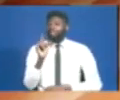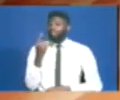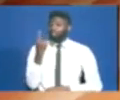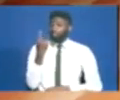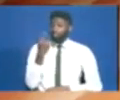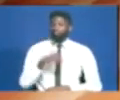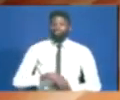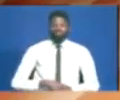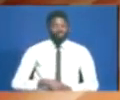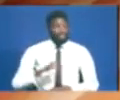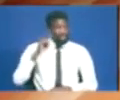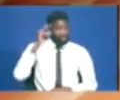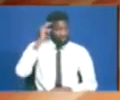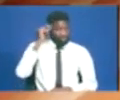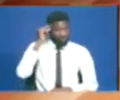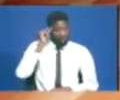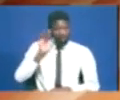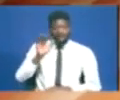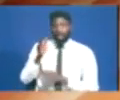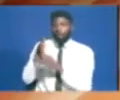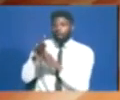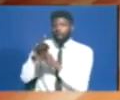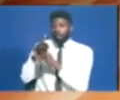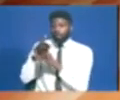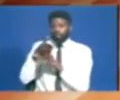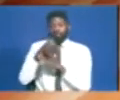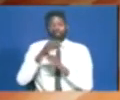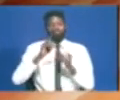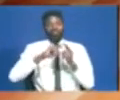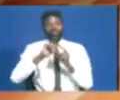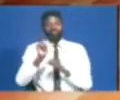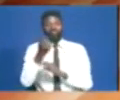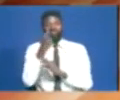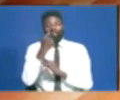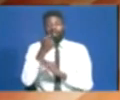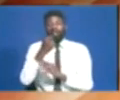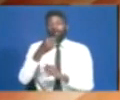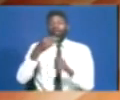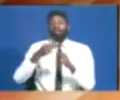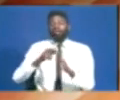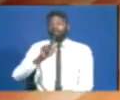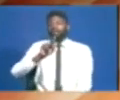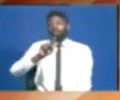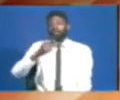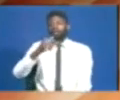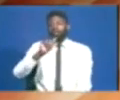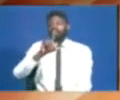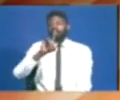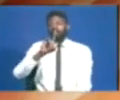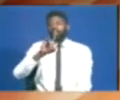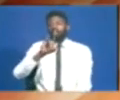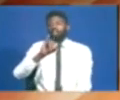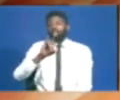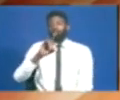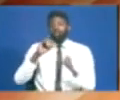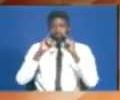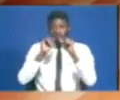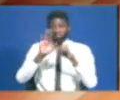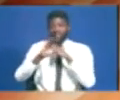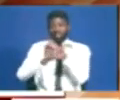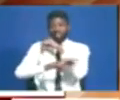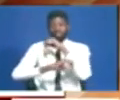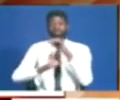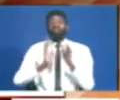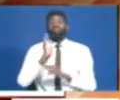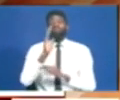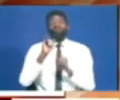Saudi Arabia ambassador to Kenya, Khalid Abdullahi Al Salman, says his country will continue to enhance their bilateral